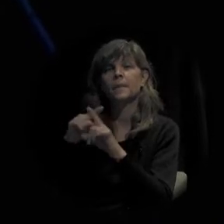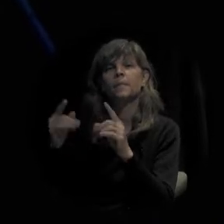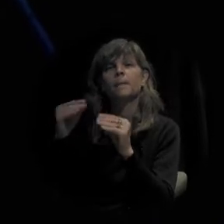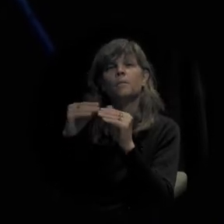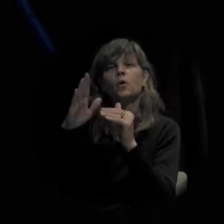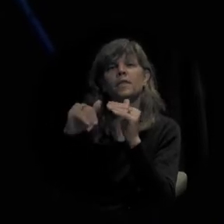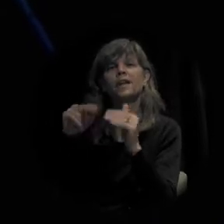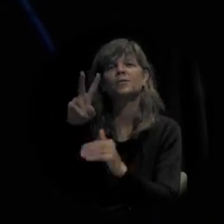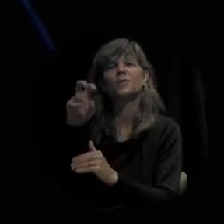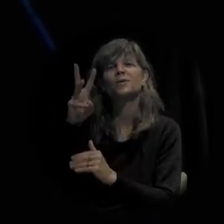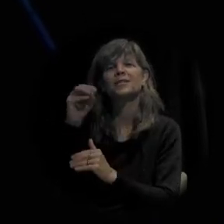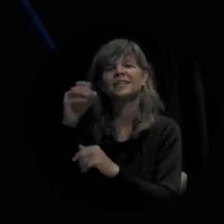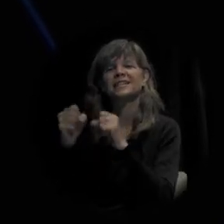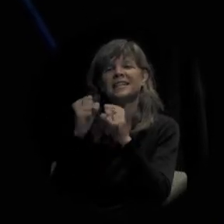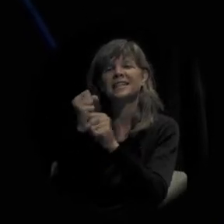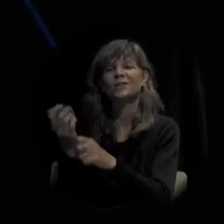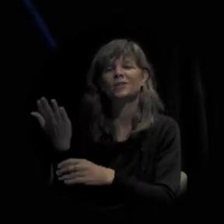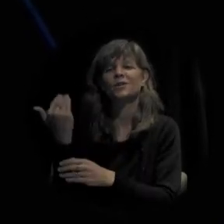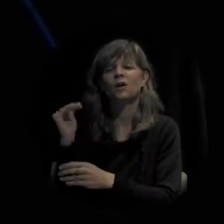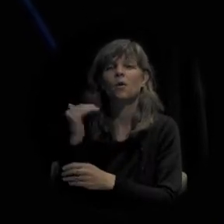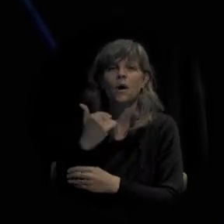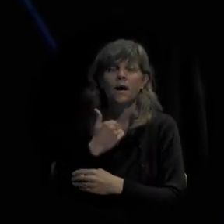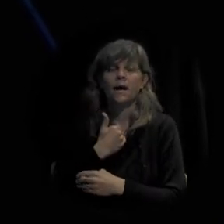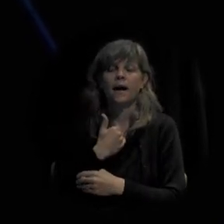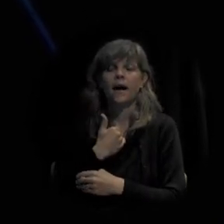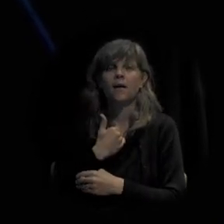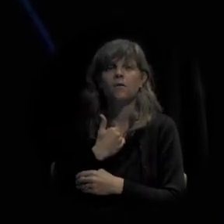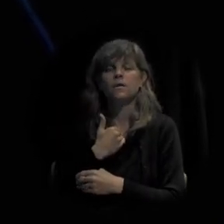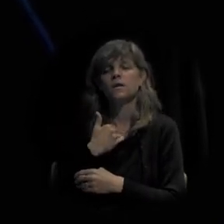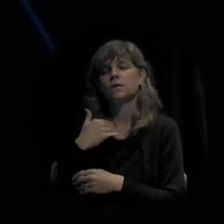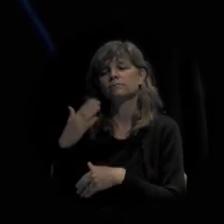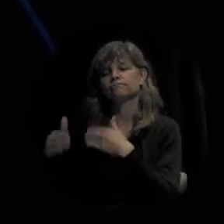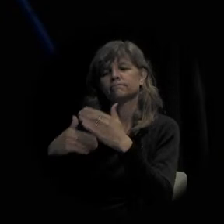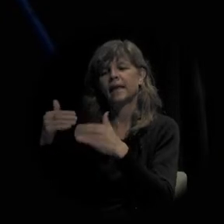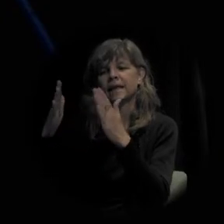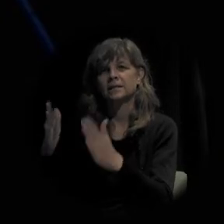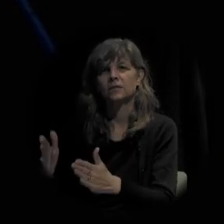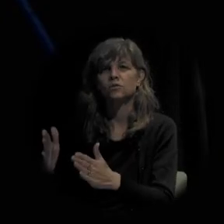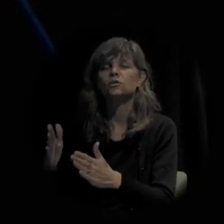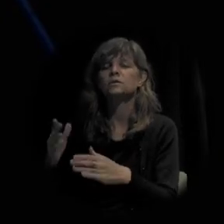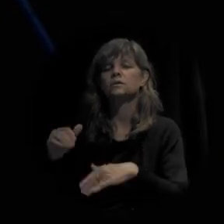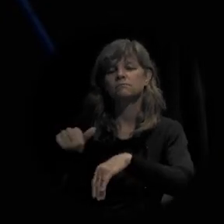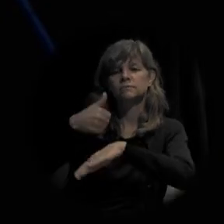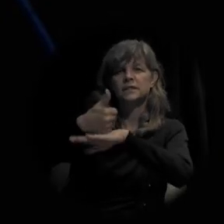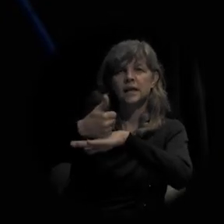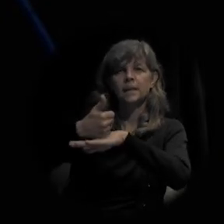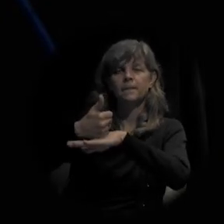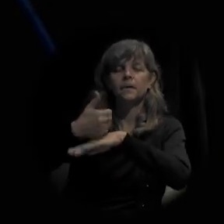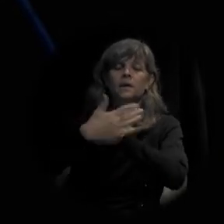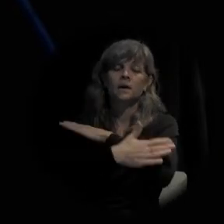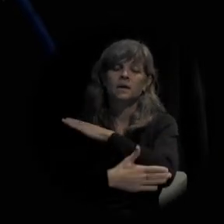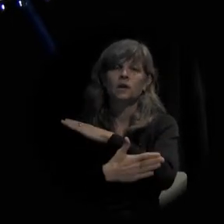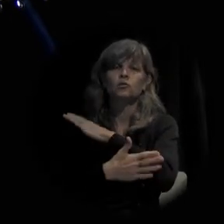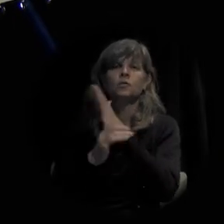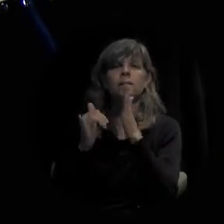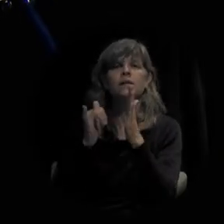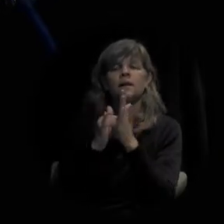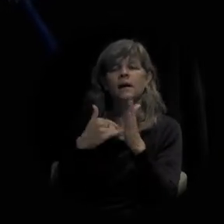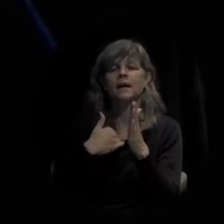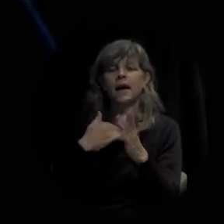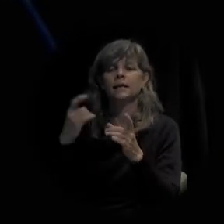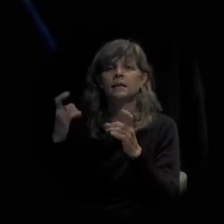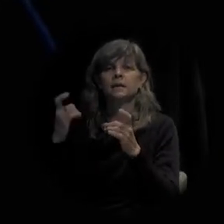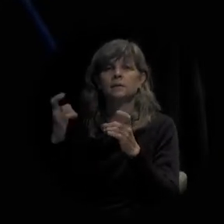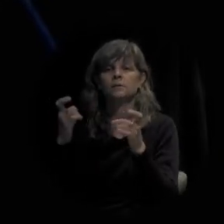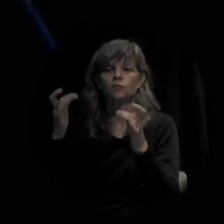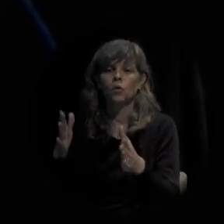fathers boldly created a republic that was meant to have leaders that represented the people, not ruled over the people,